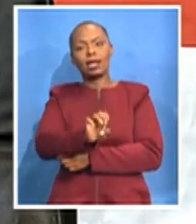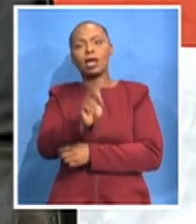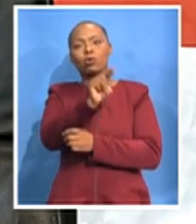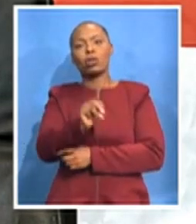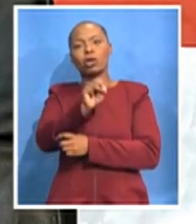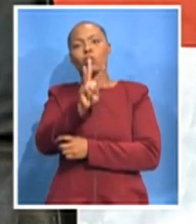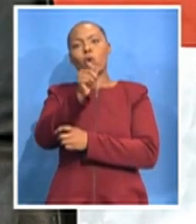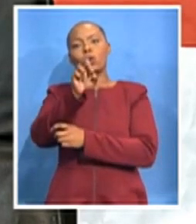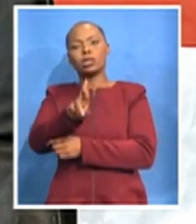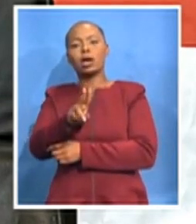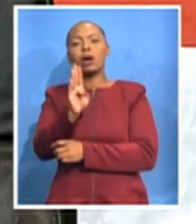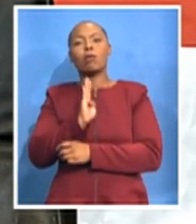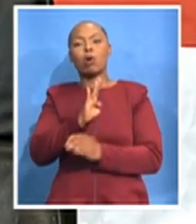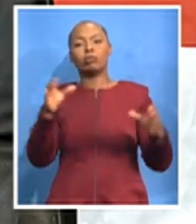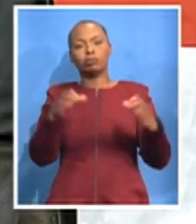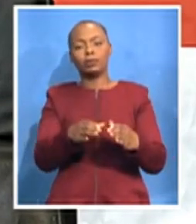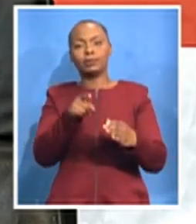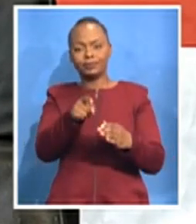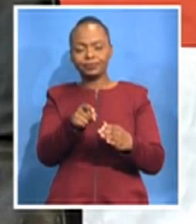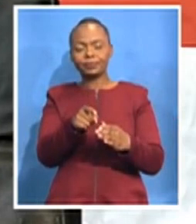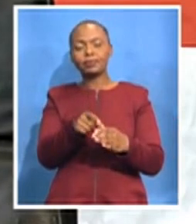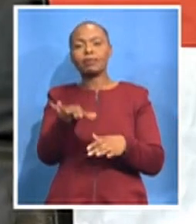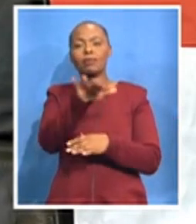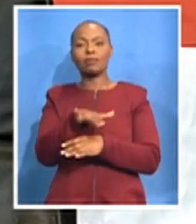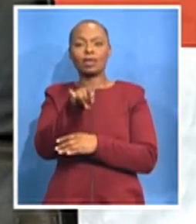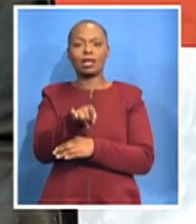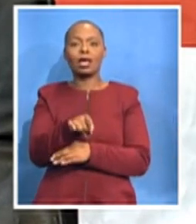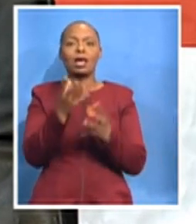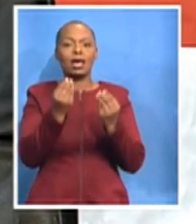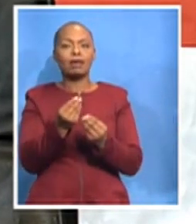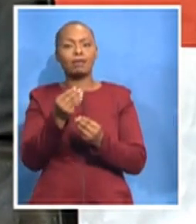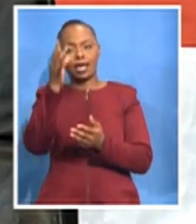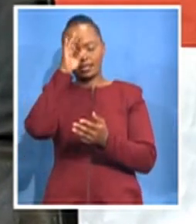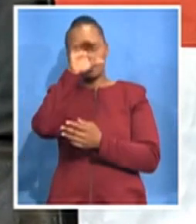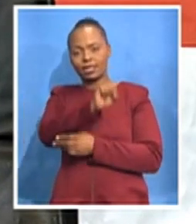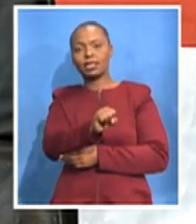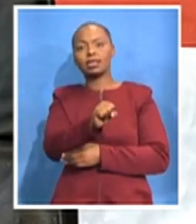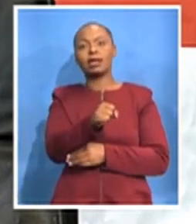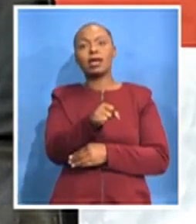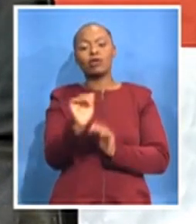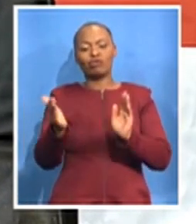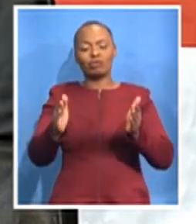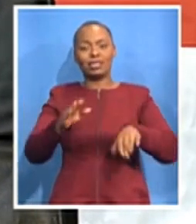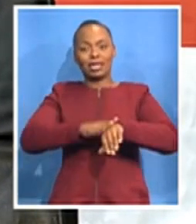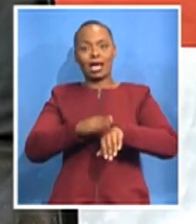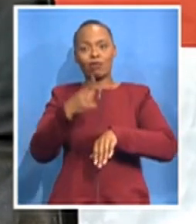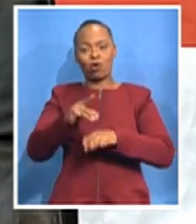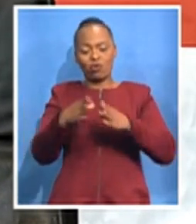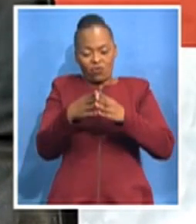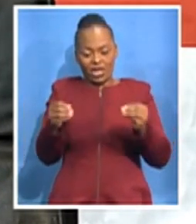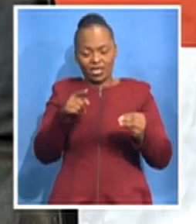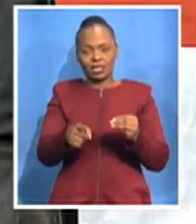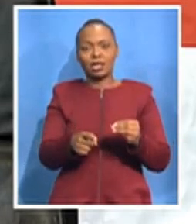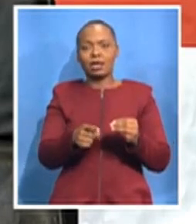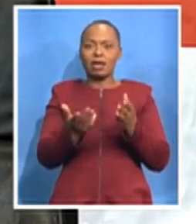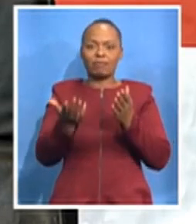was perused. The estimated period of the work to be completed between 4 years, 13 months and